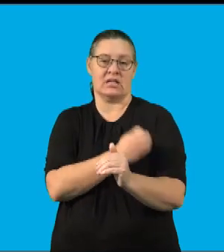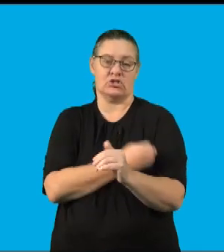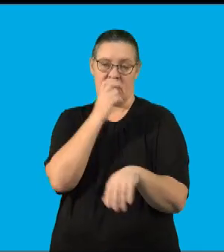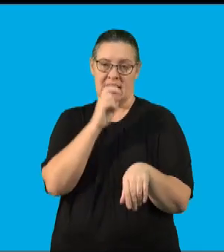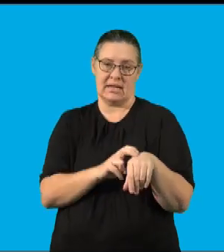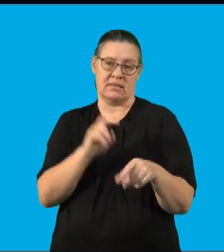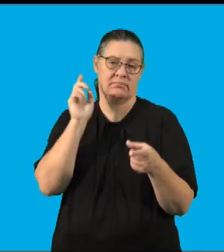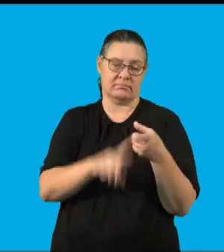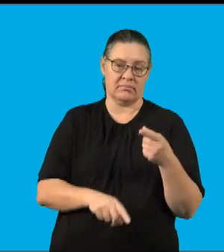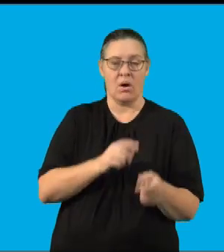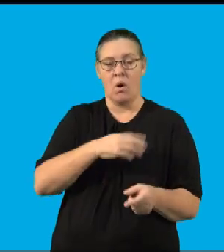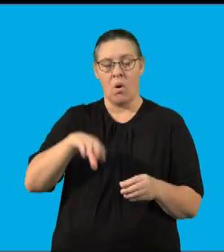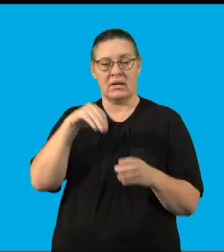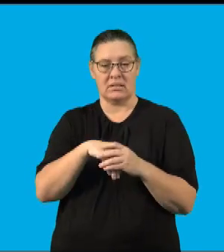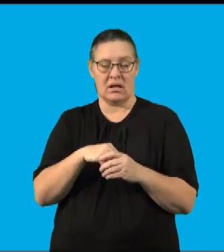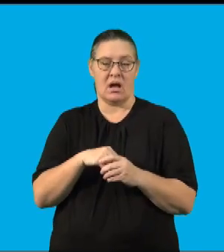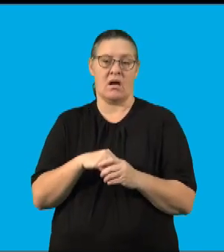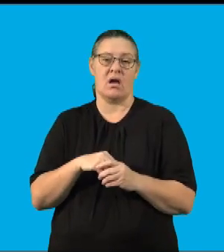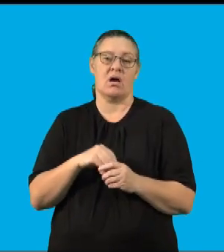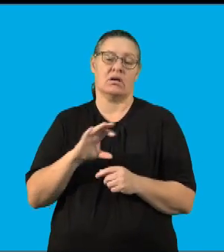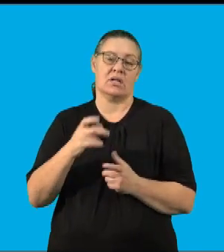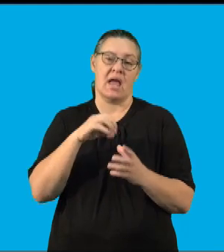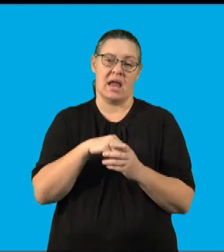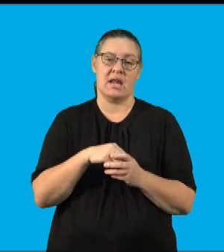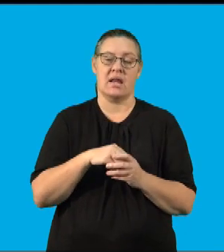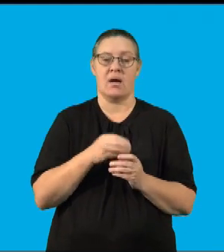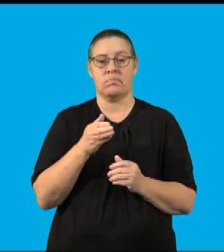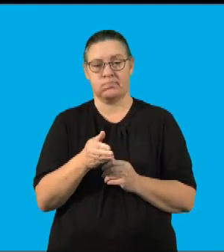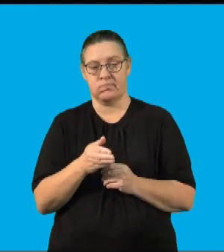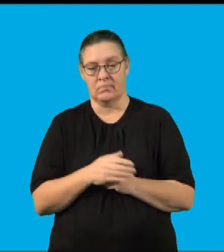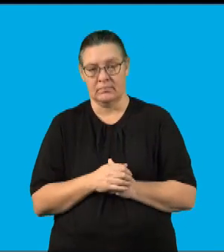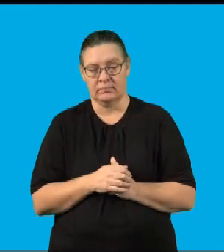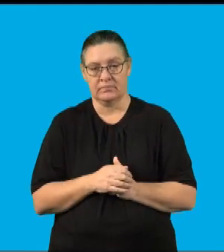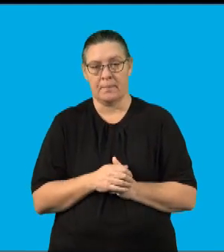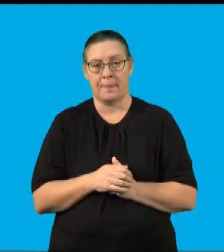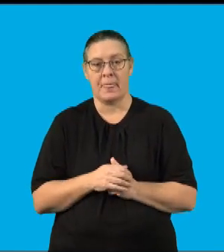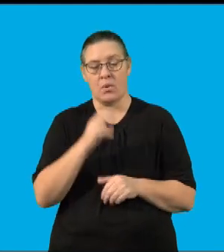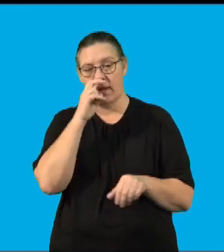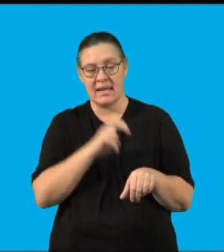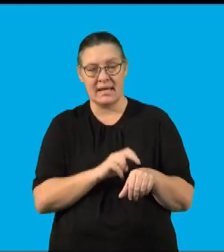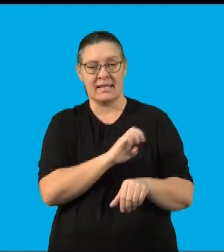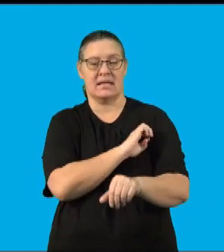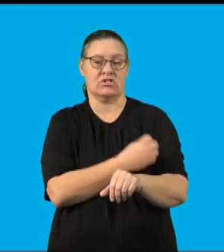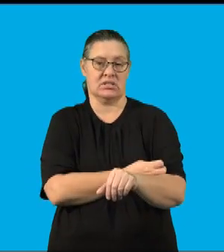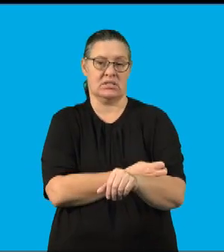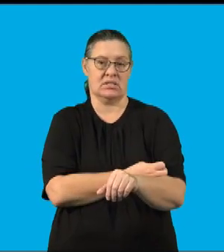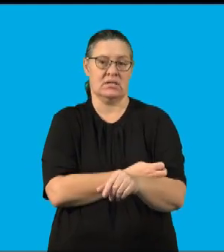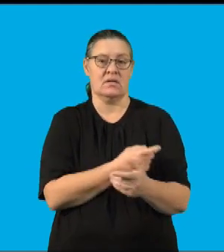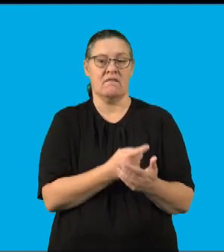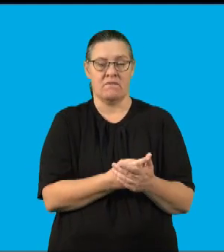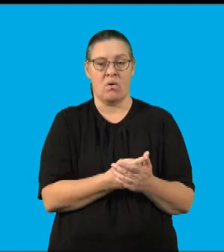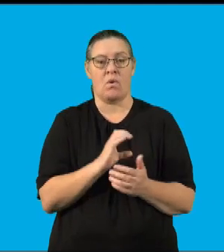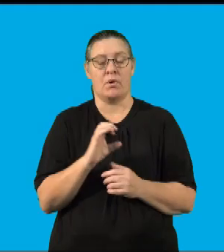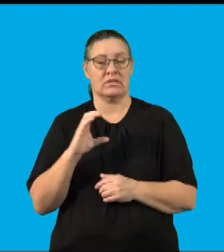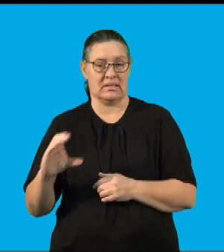less energy needed to overcome all the intermolecular forces present in this molecule. So now we need less energy here.